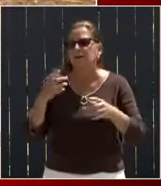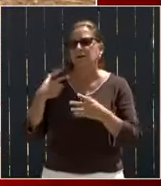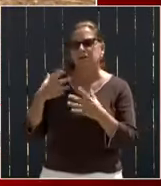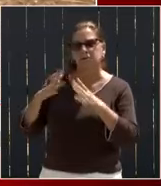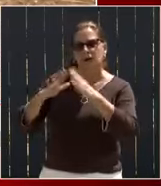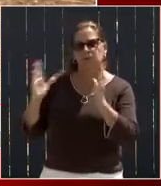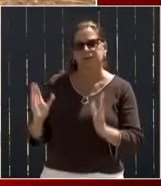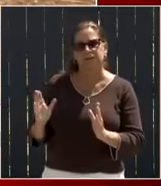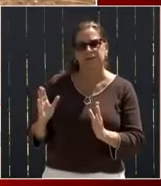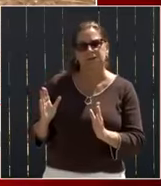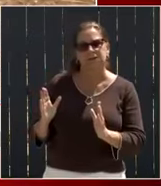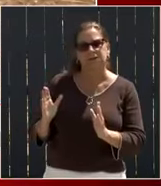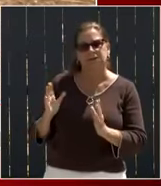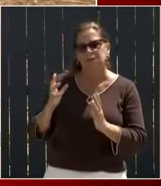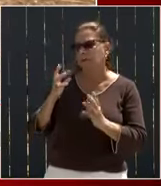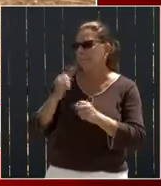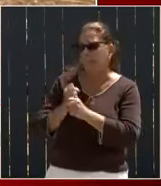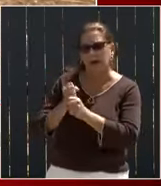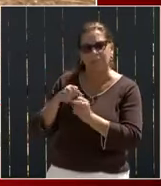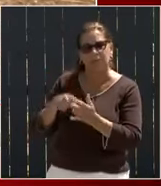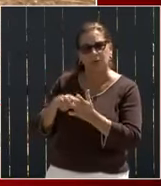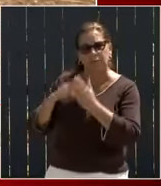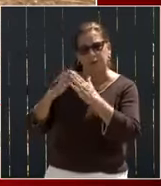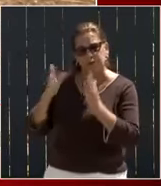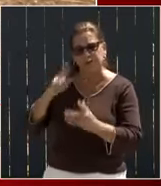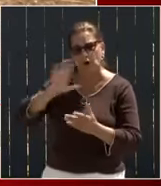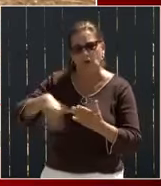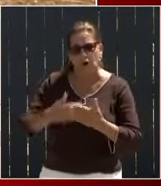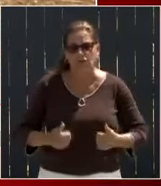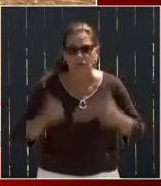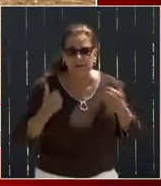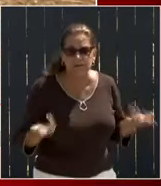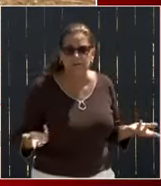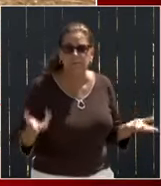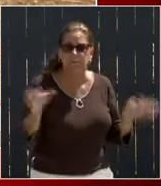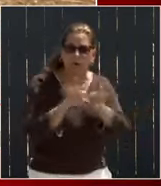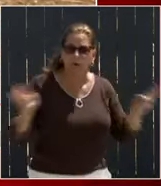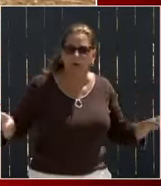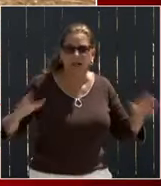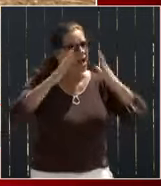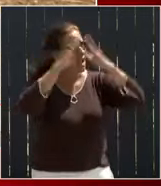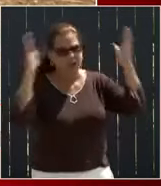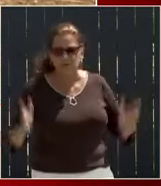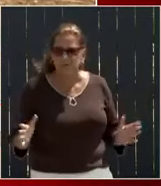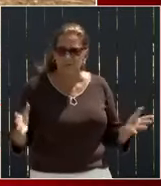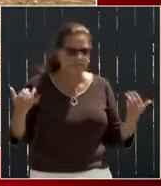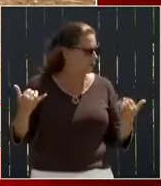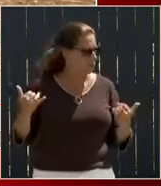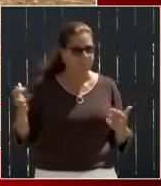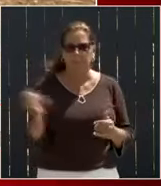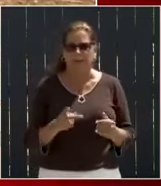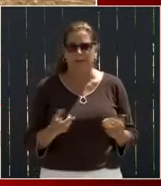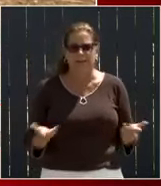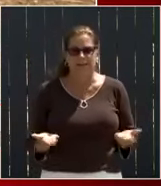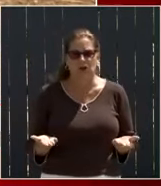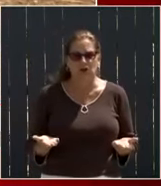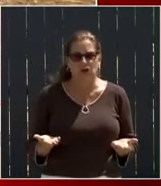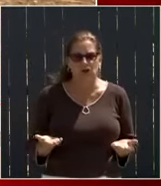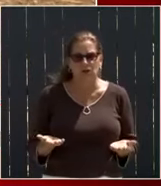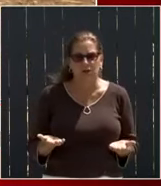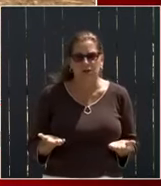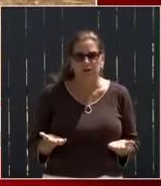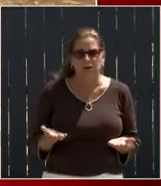housing affordability for all of our residents. So with that, I want to bring us back to this project and to the folks who have worked